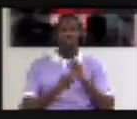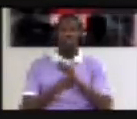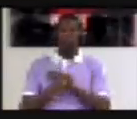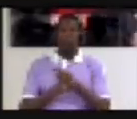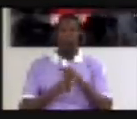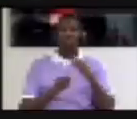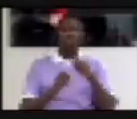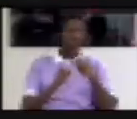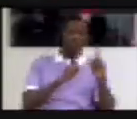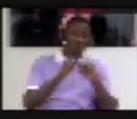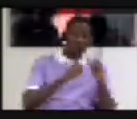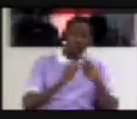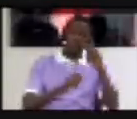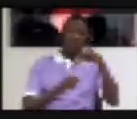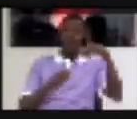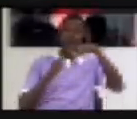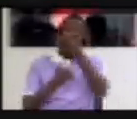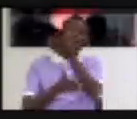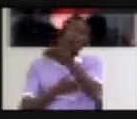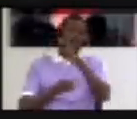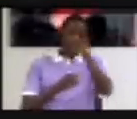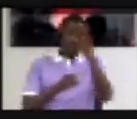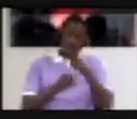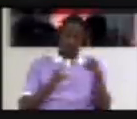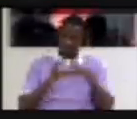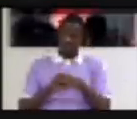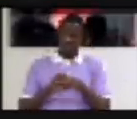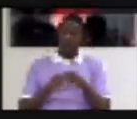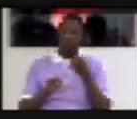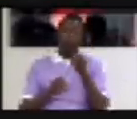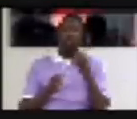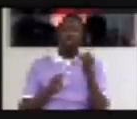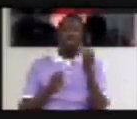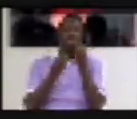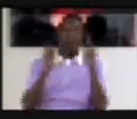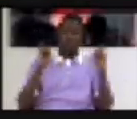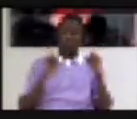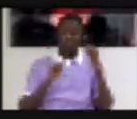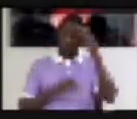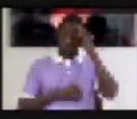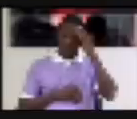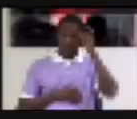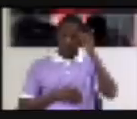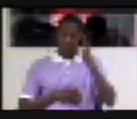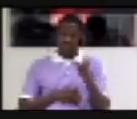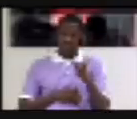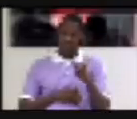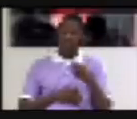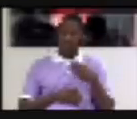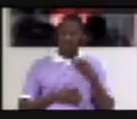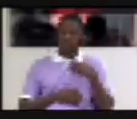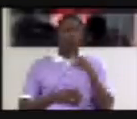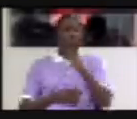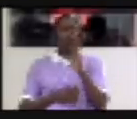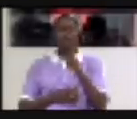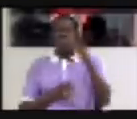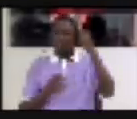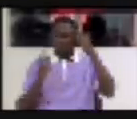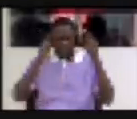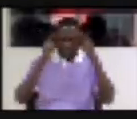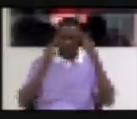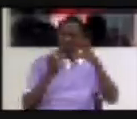to your constituency, ask independent-minded people what is their take on the bill. So upon